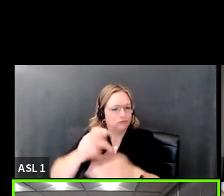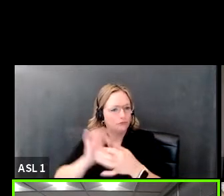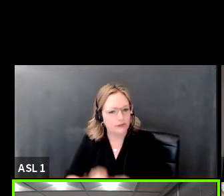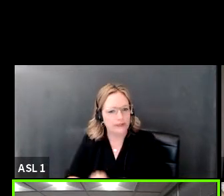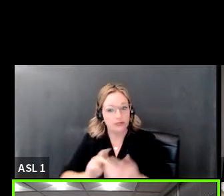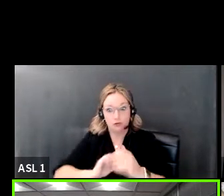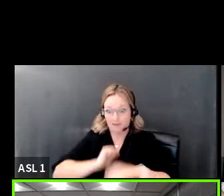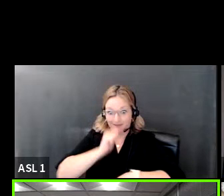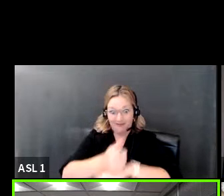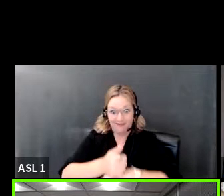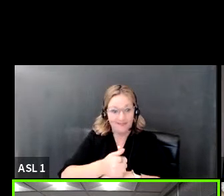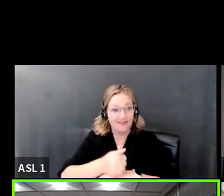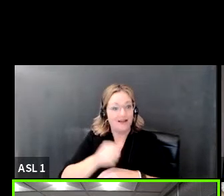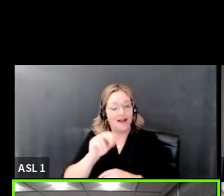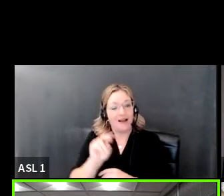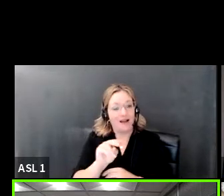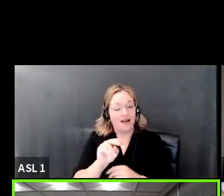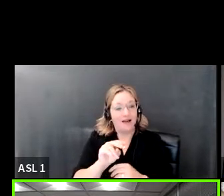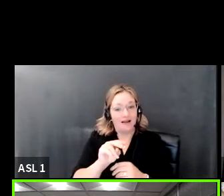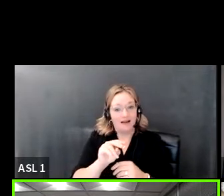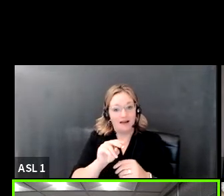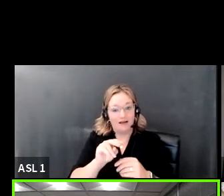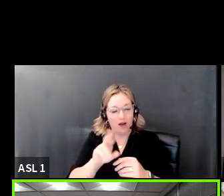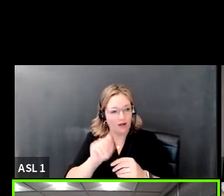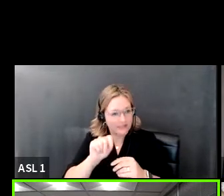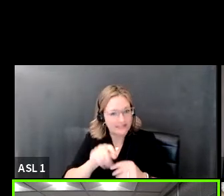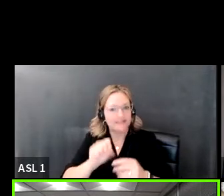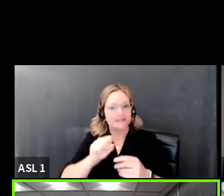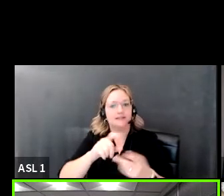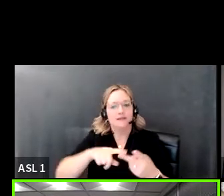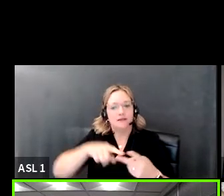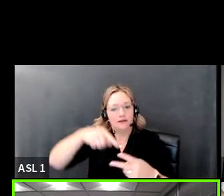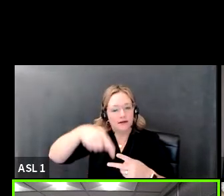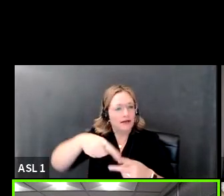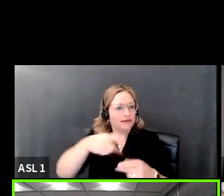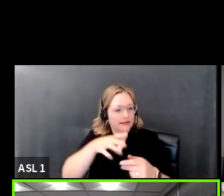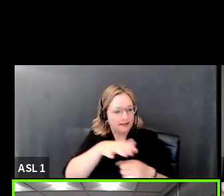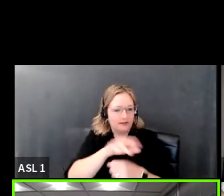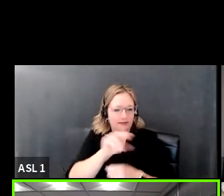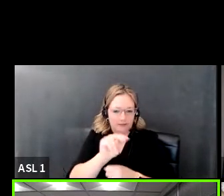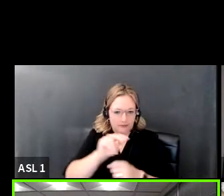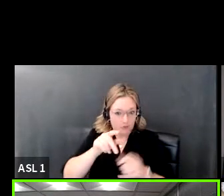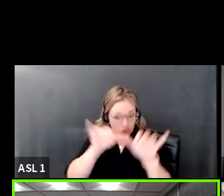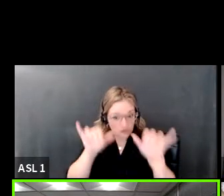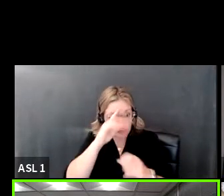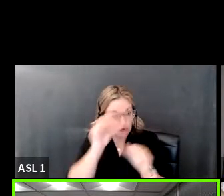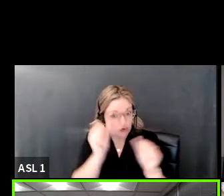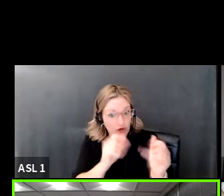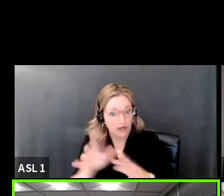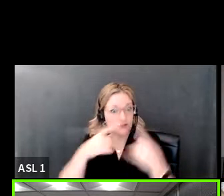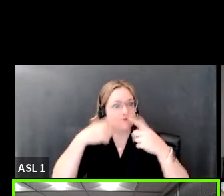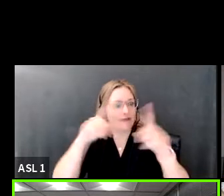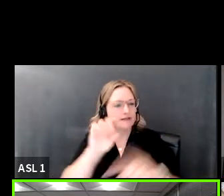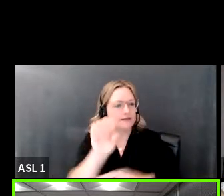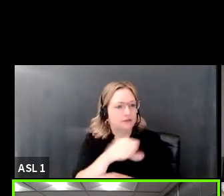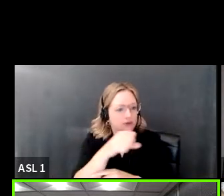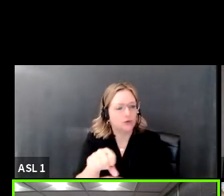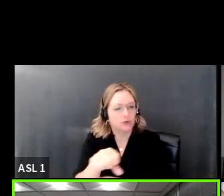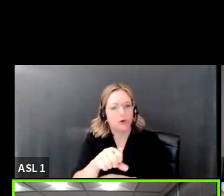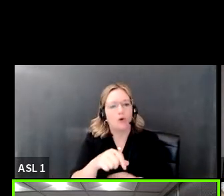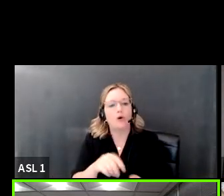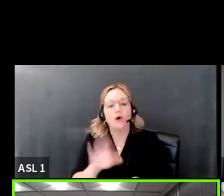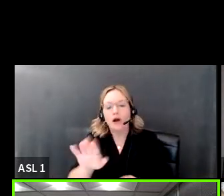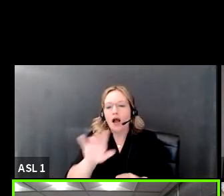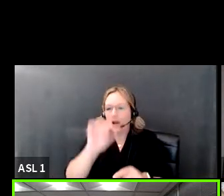implementation of the neighborhood policing strategy more specifically than the the nrts again as a reminder of the board uh the